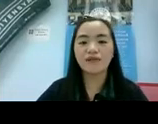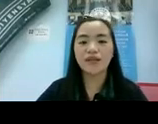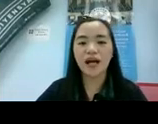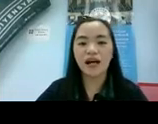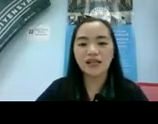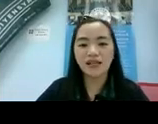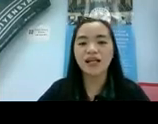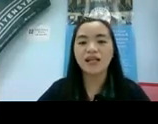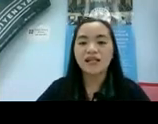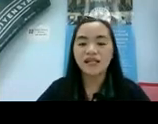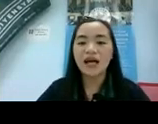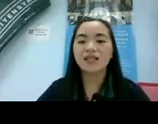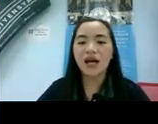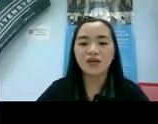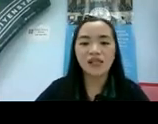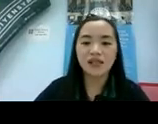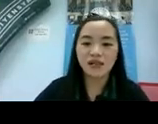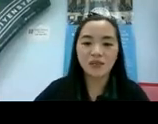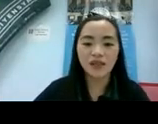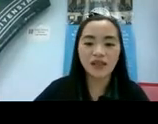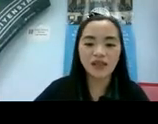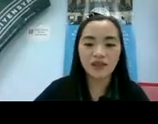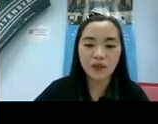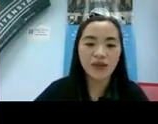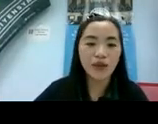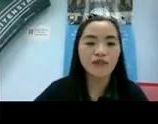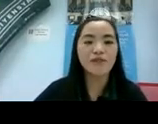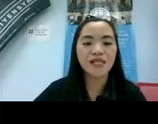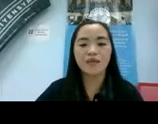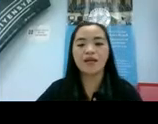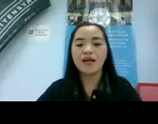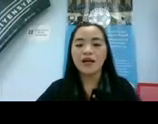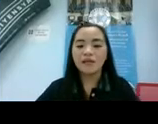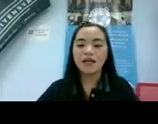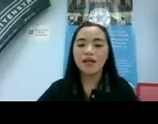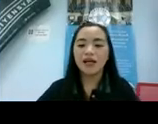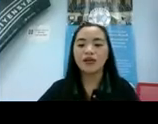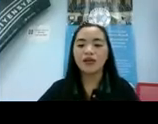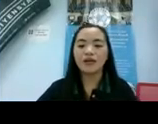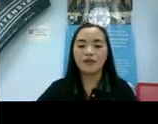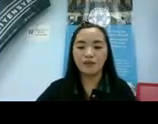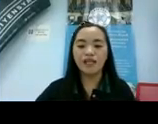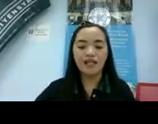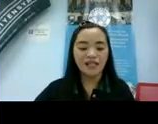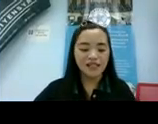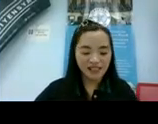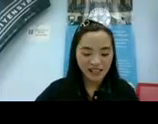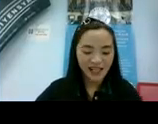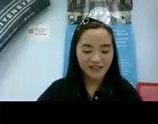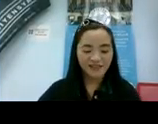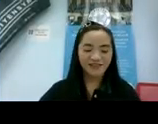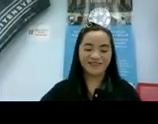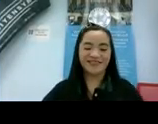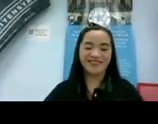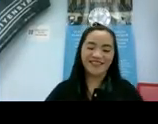have with us a sign language interpreter in the person of Ms. Maria Rodora B.